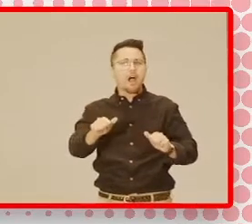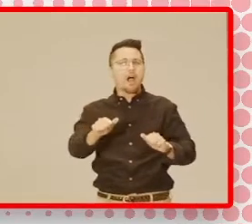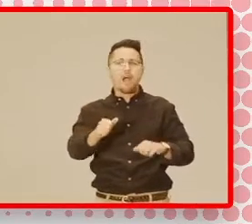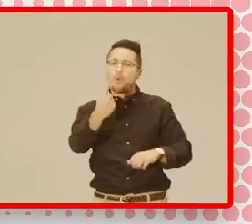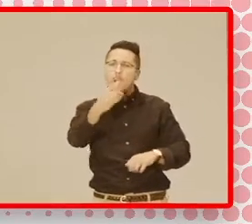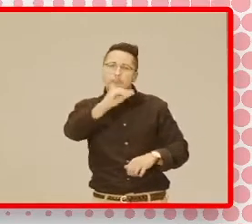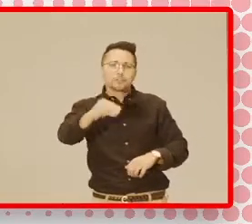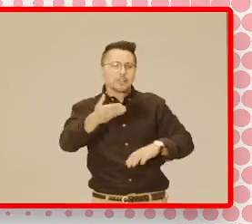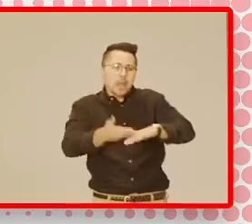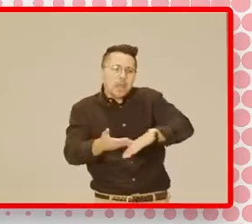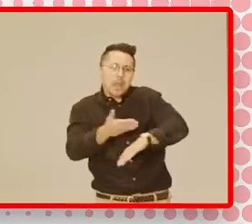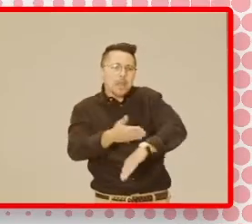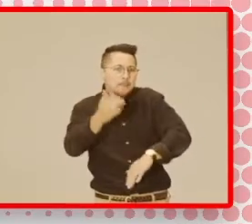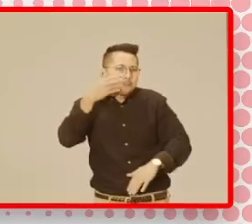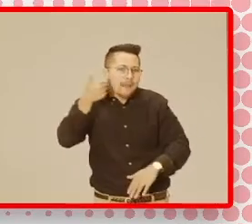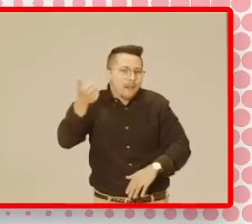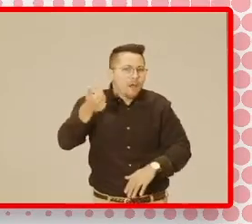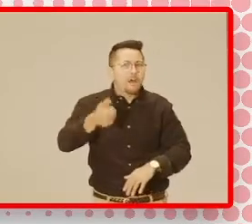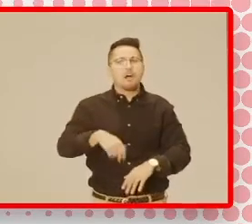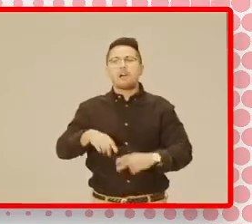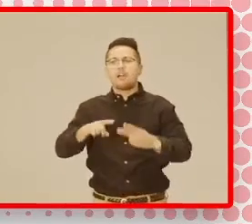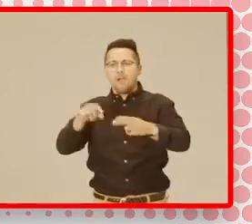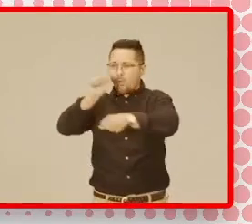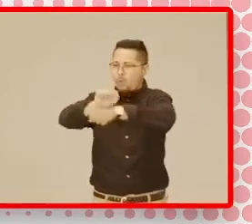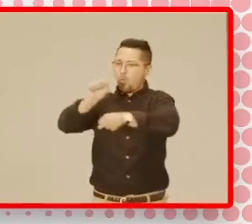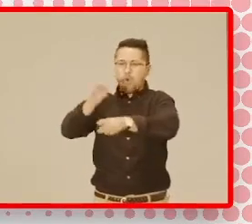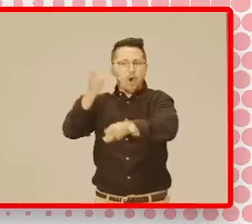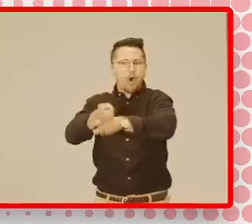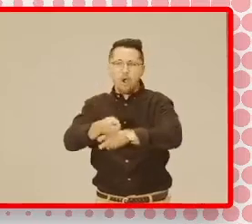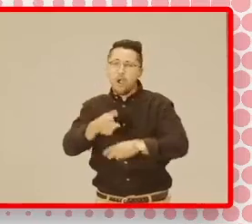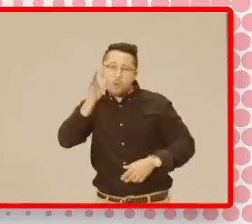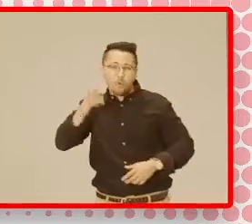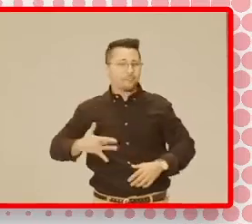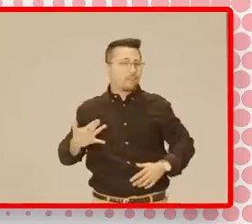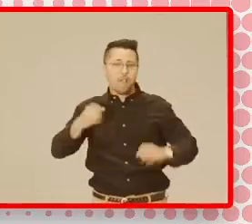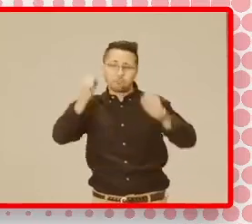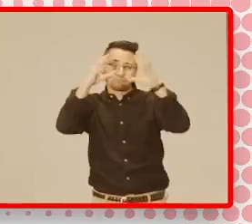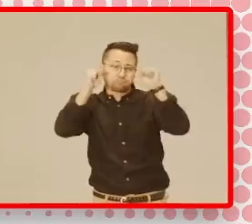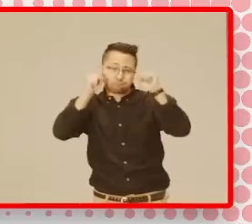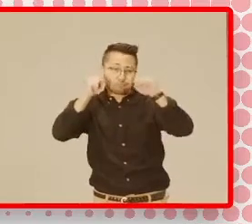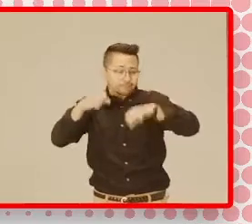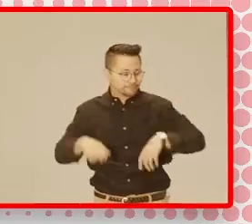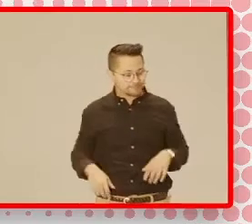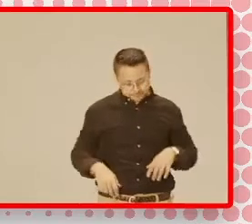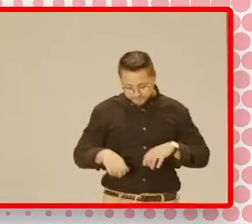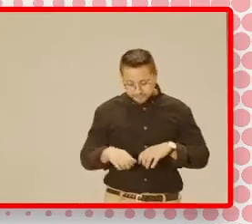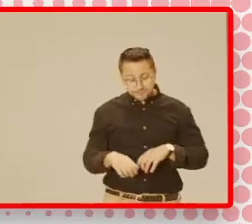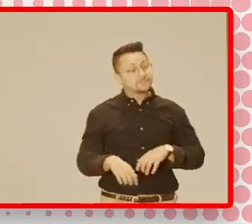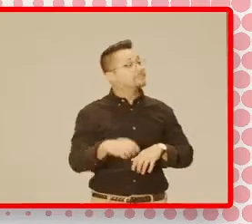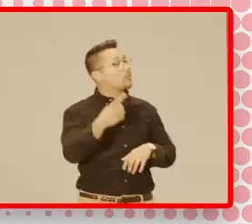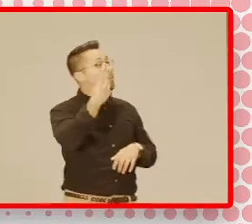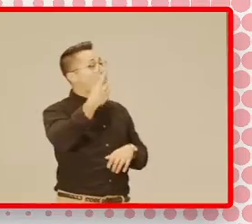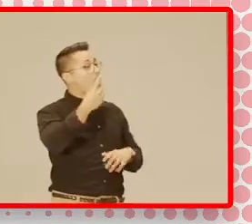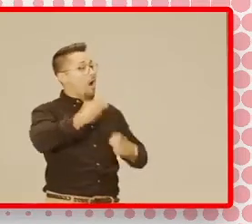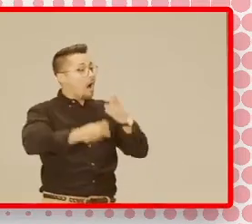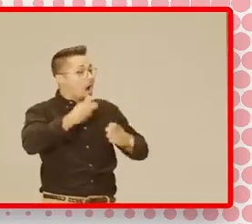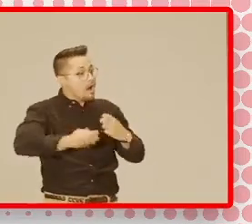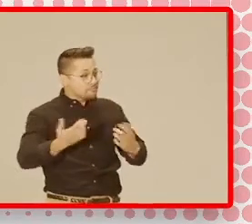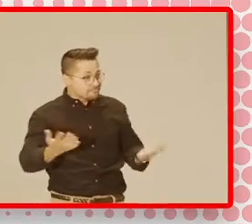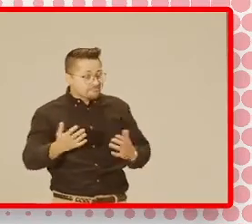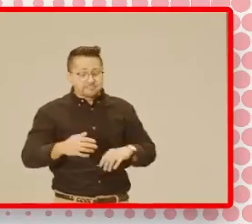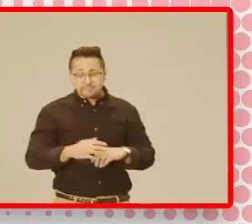And then the rest is amazing what you can accomplish. The problem is enough